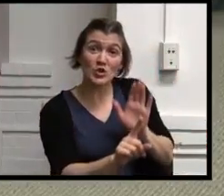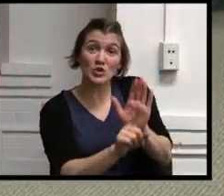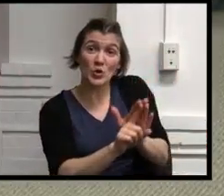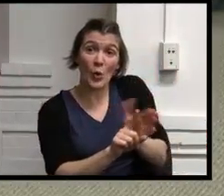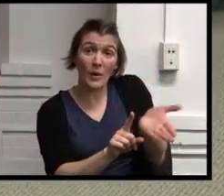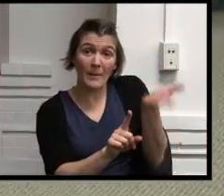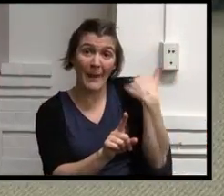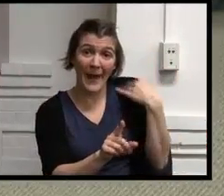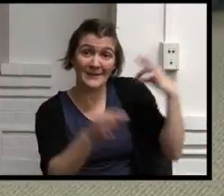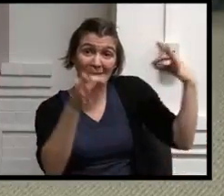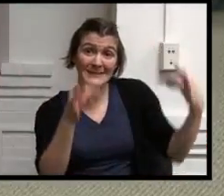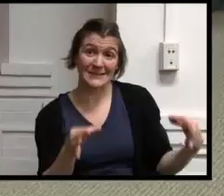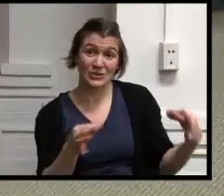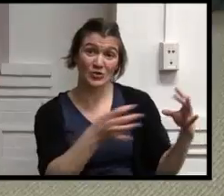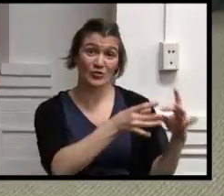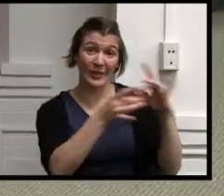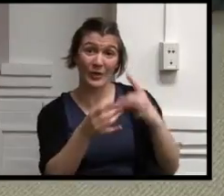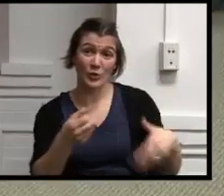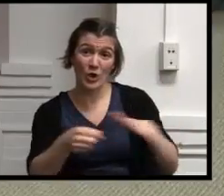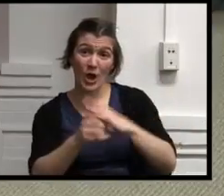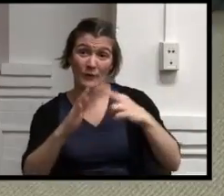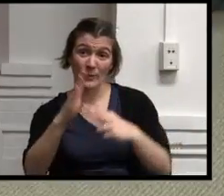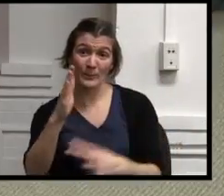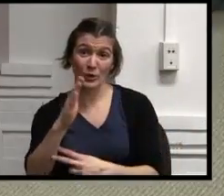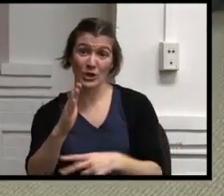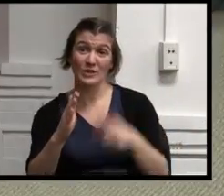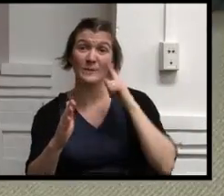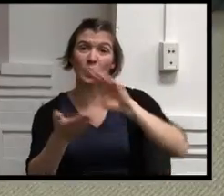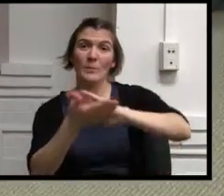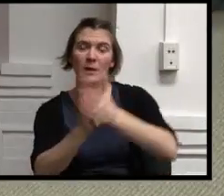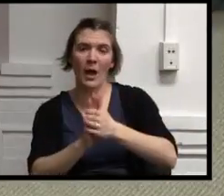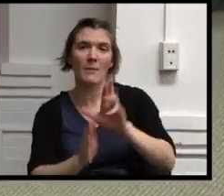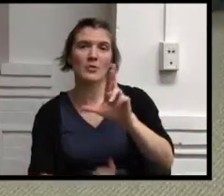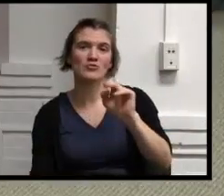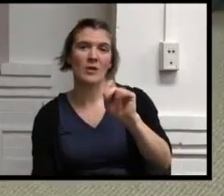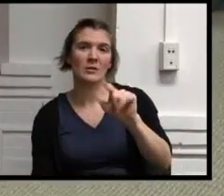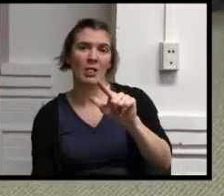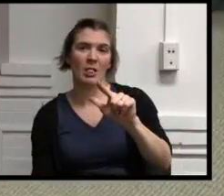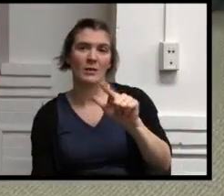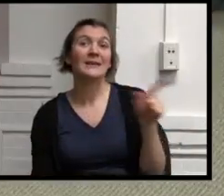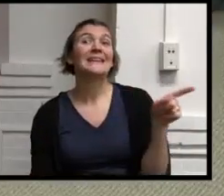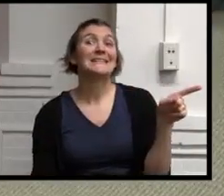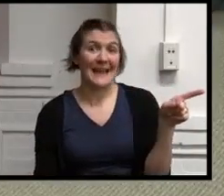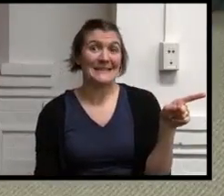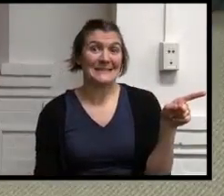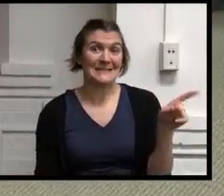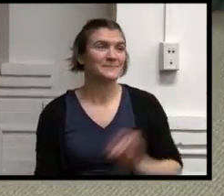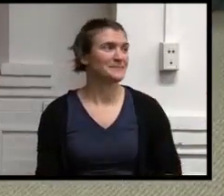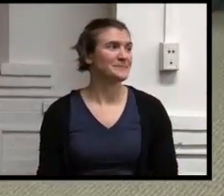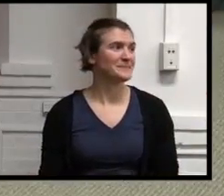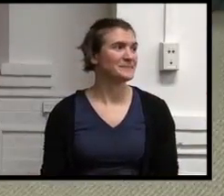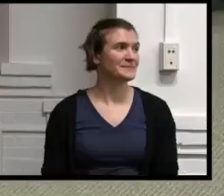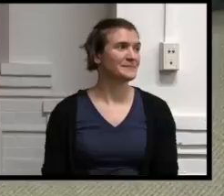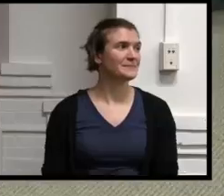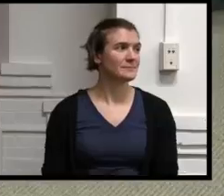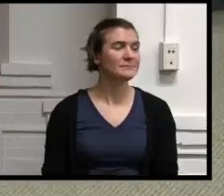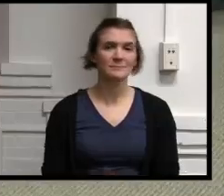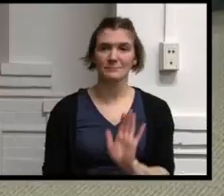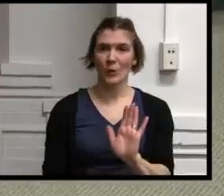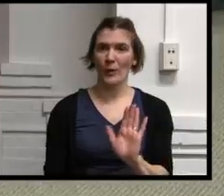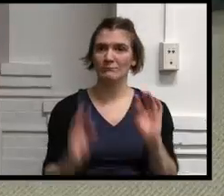previous decision regarding the Creamery Bridge. Is that correct? Yes. Yes.